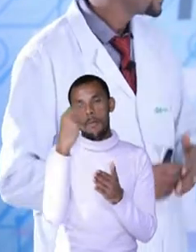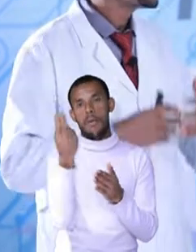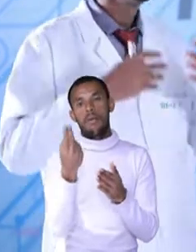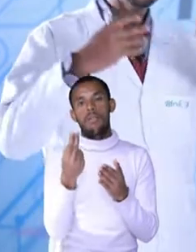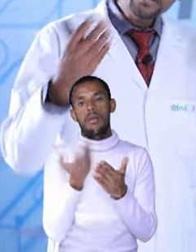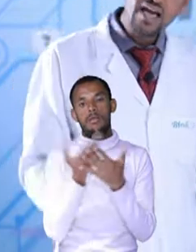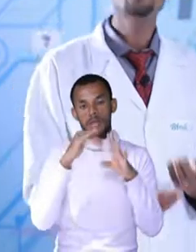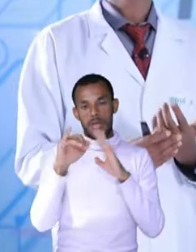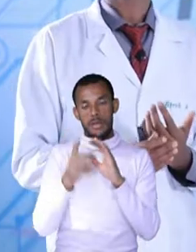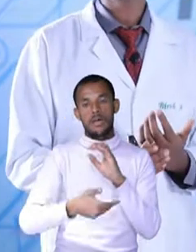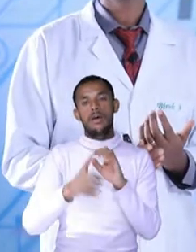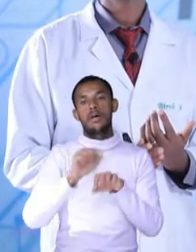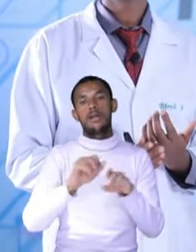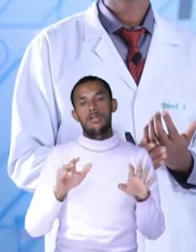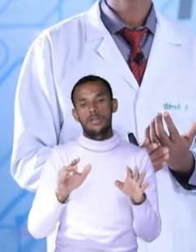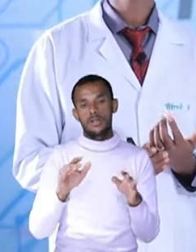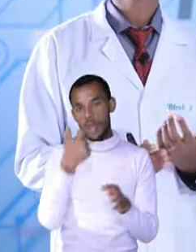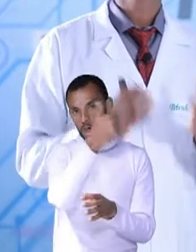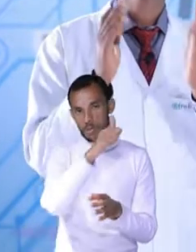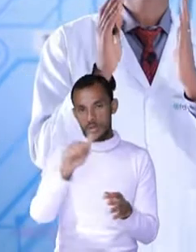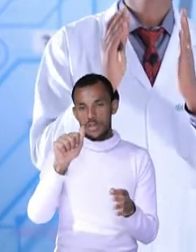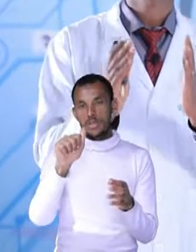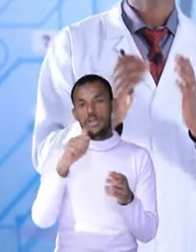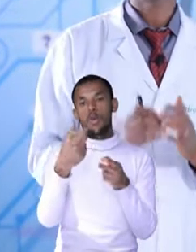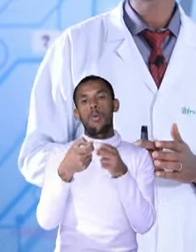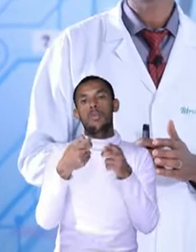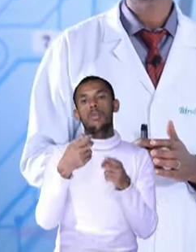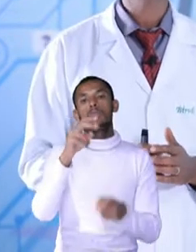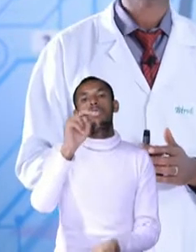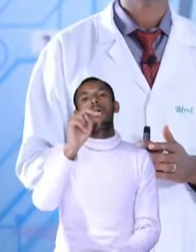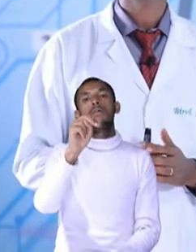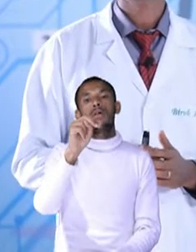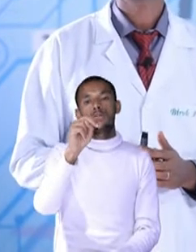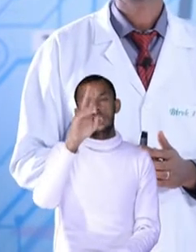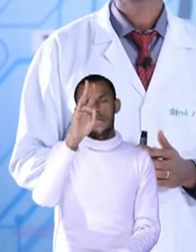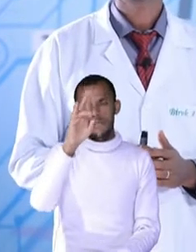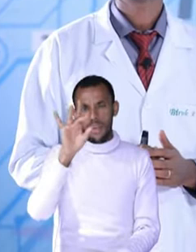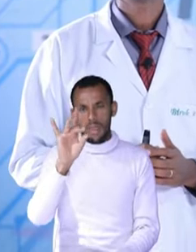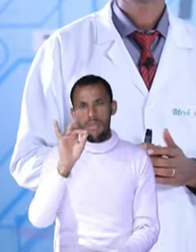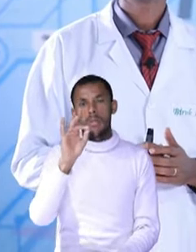Earth's crust. In the atmosphere, the dominant one is nitrogen, 78%.